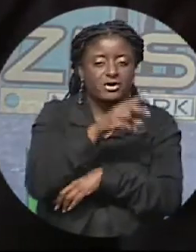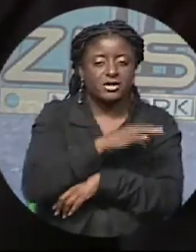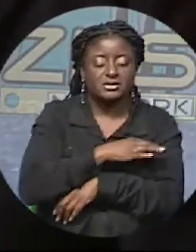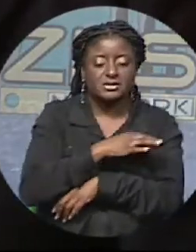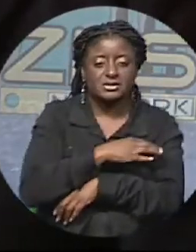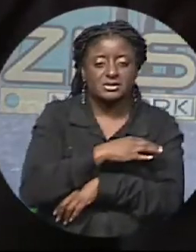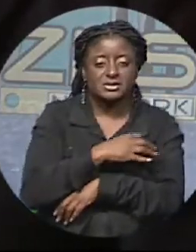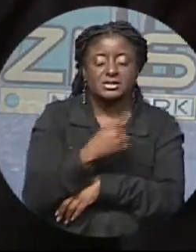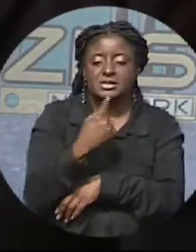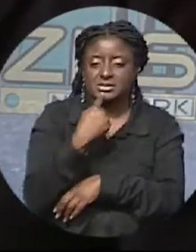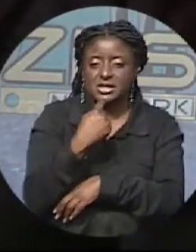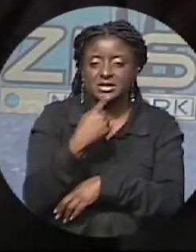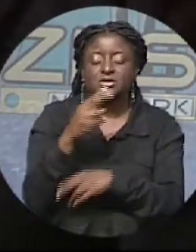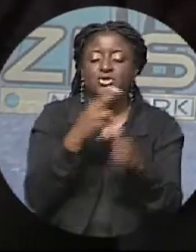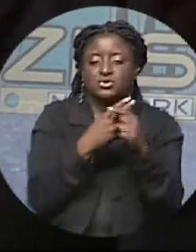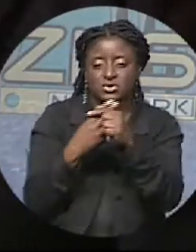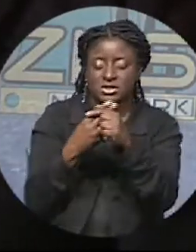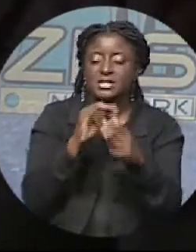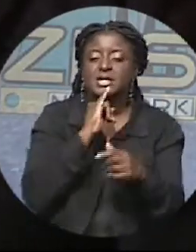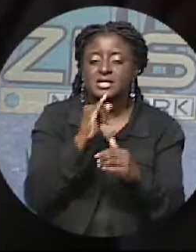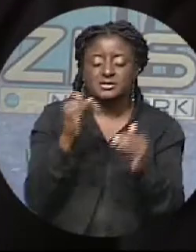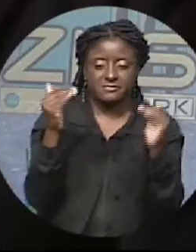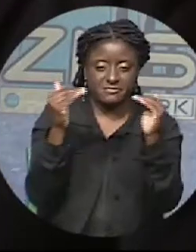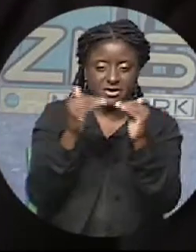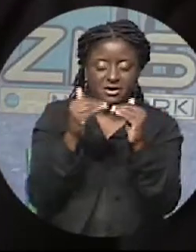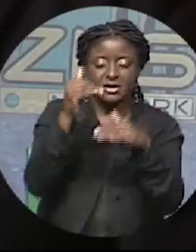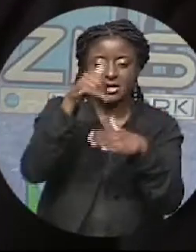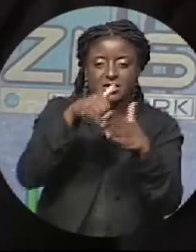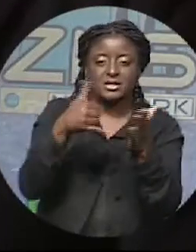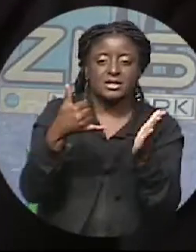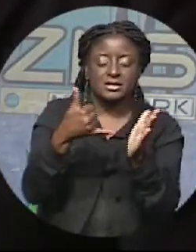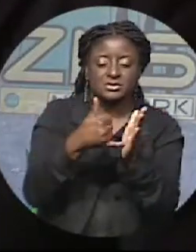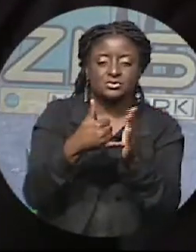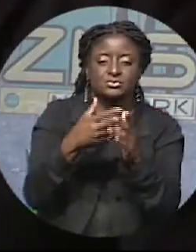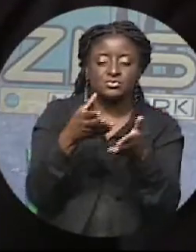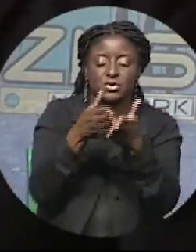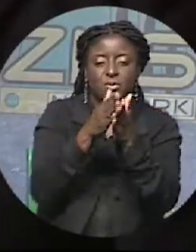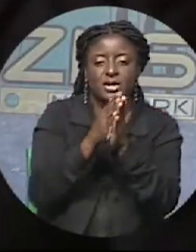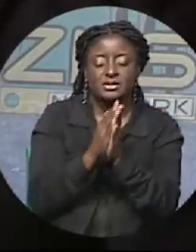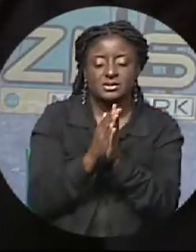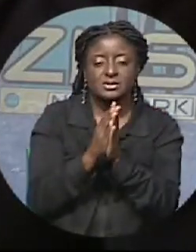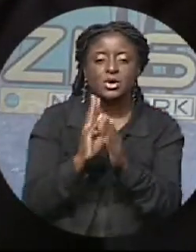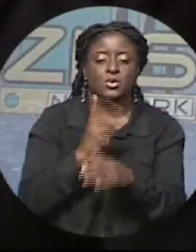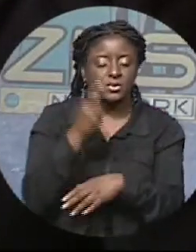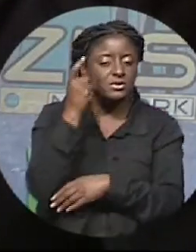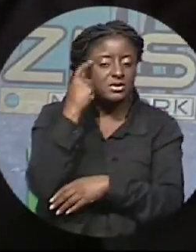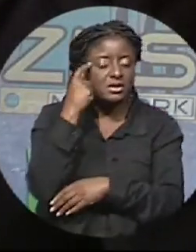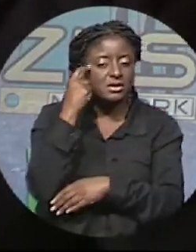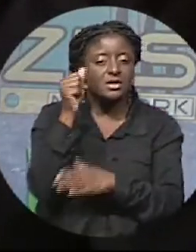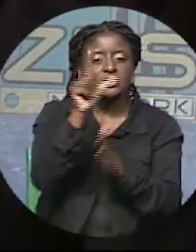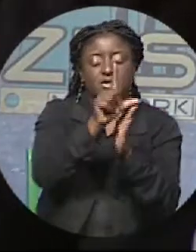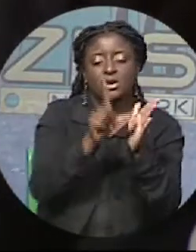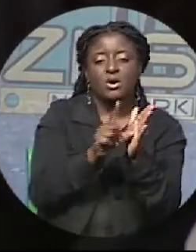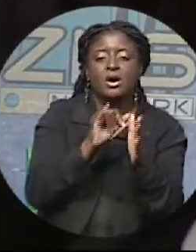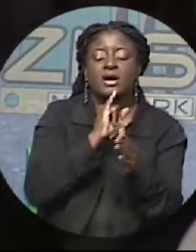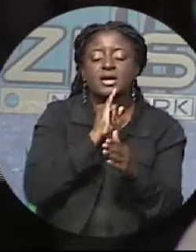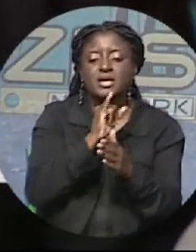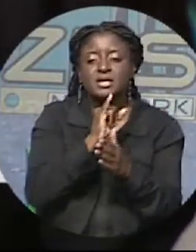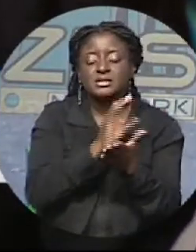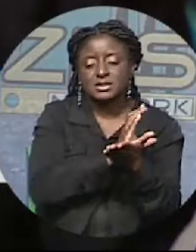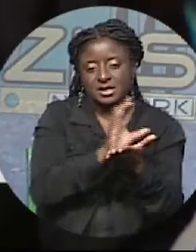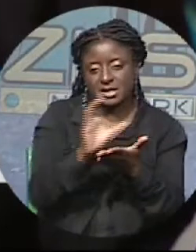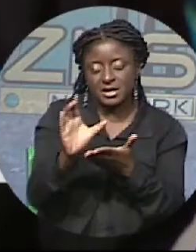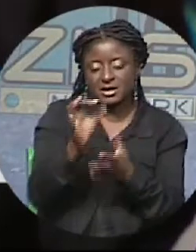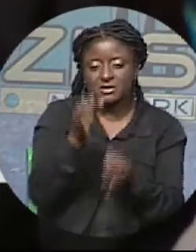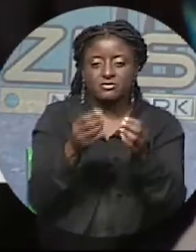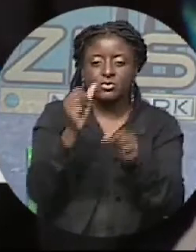and members should be paid on time. We believe, and the law is very clear, where you work in excess of